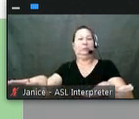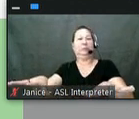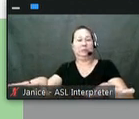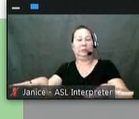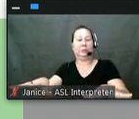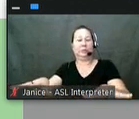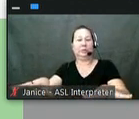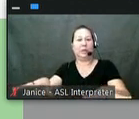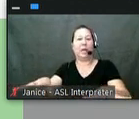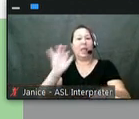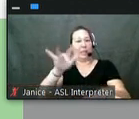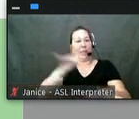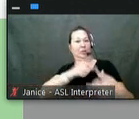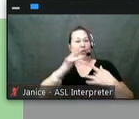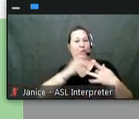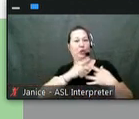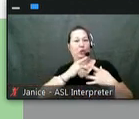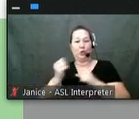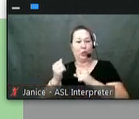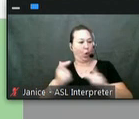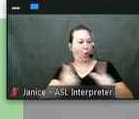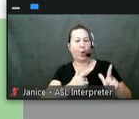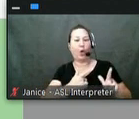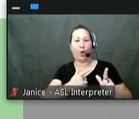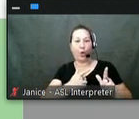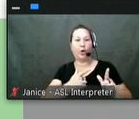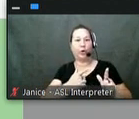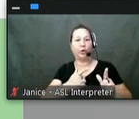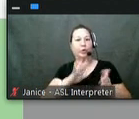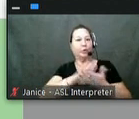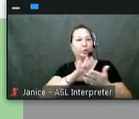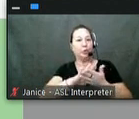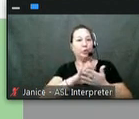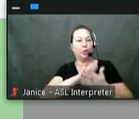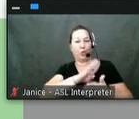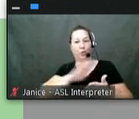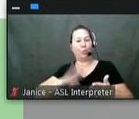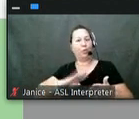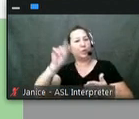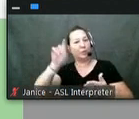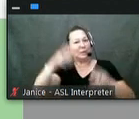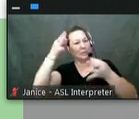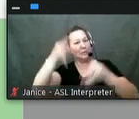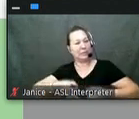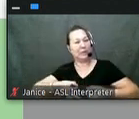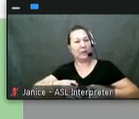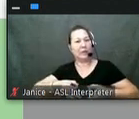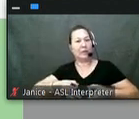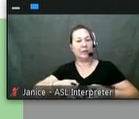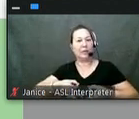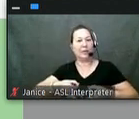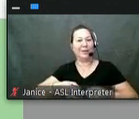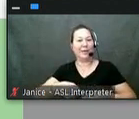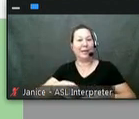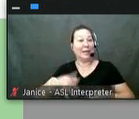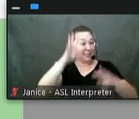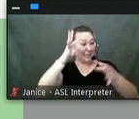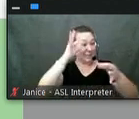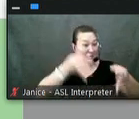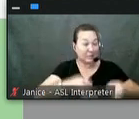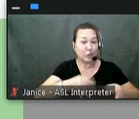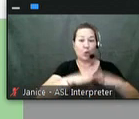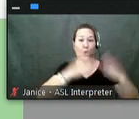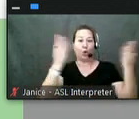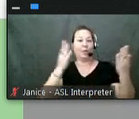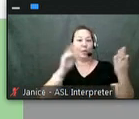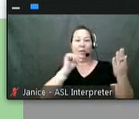concerns that every school board must decide. Remember, the decision to reopen is not rest with